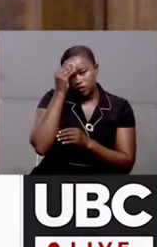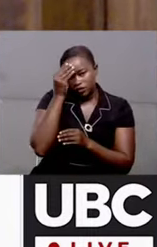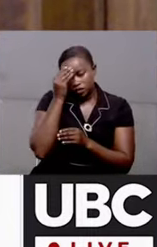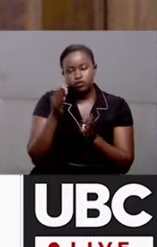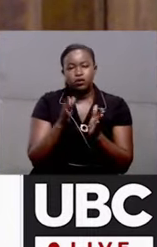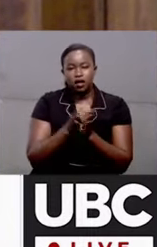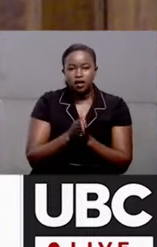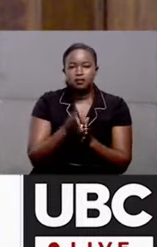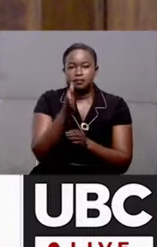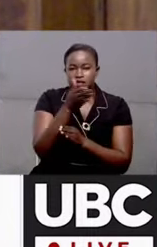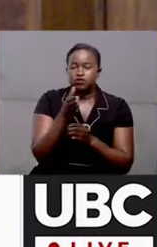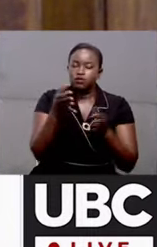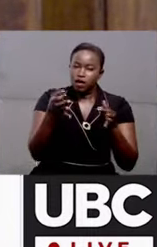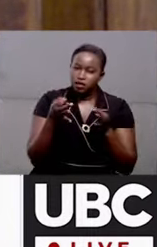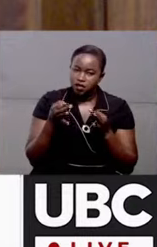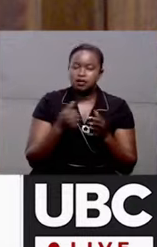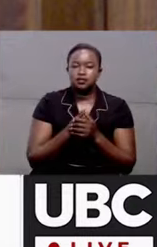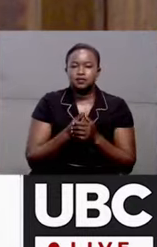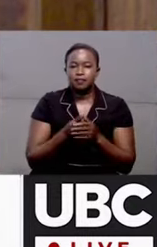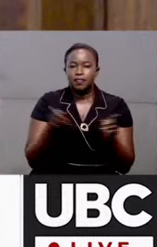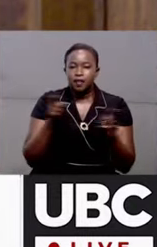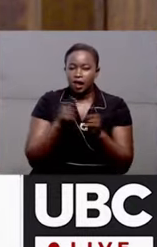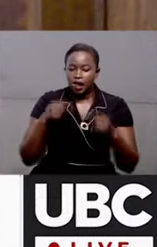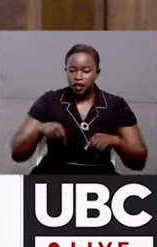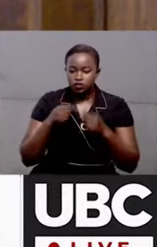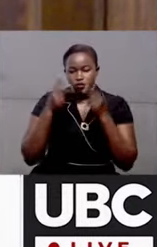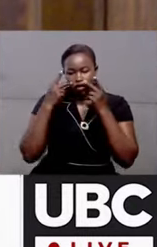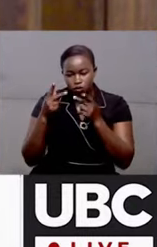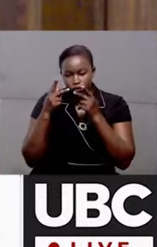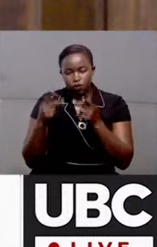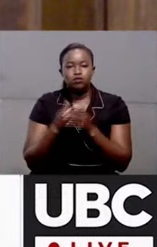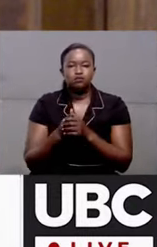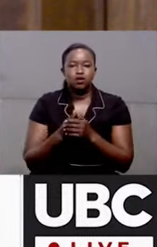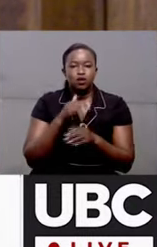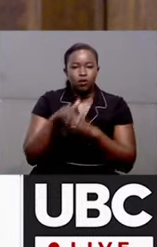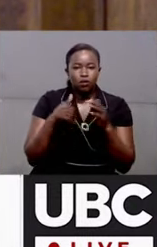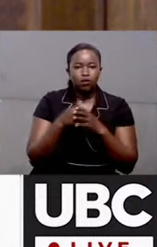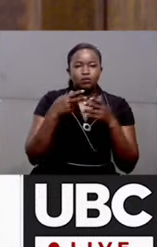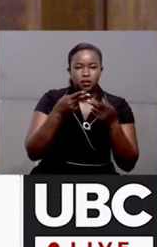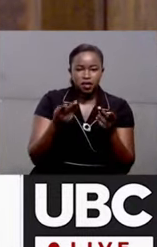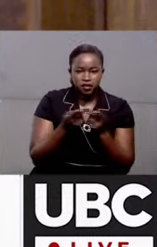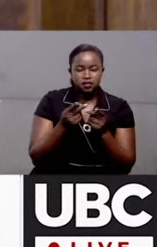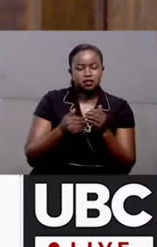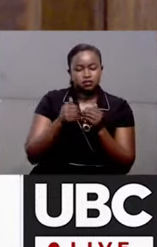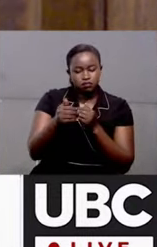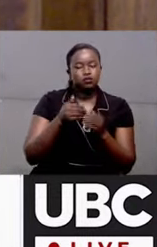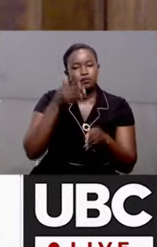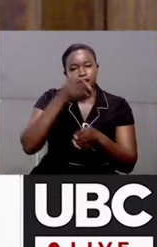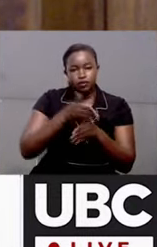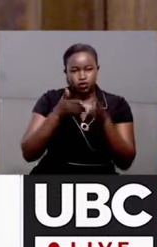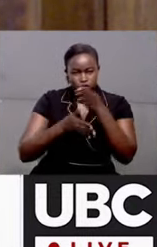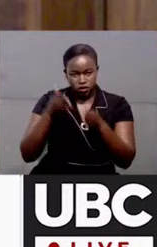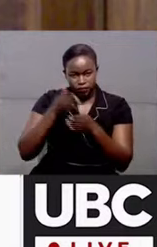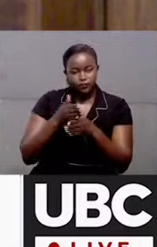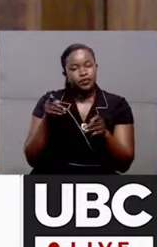Ministry of Finance, as we look at these facilities that will be built, to also